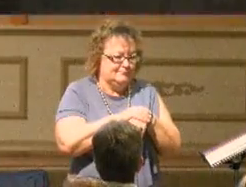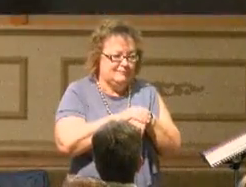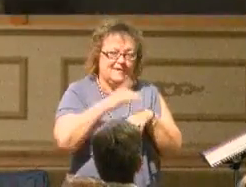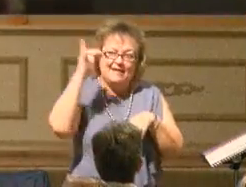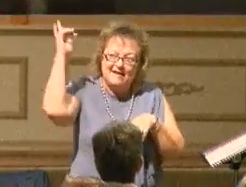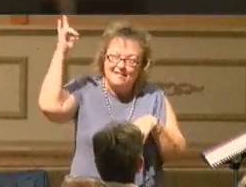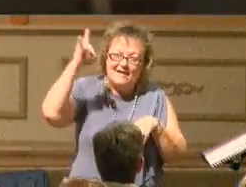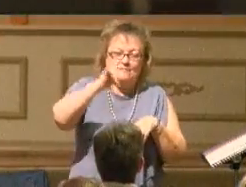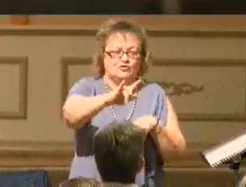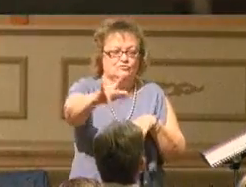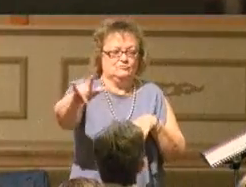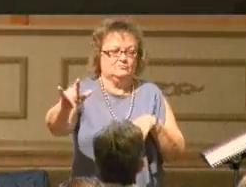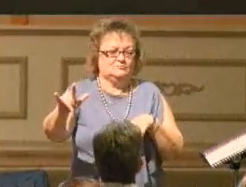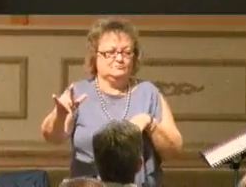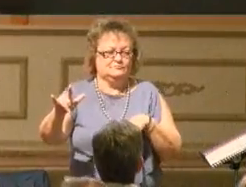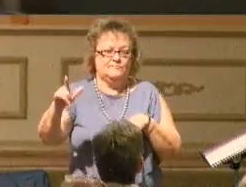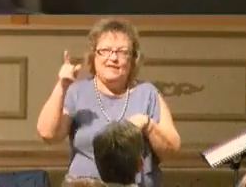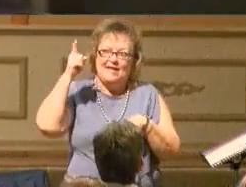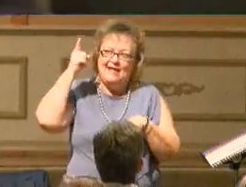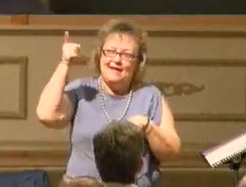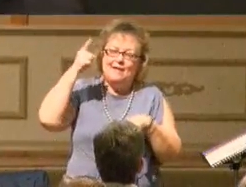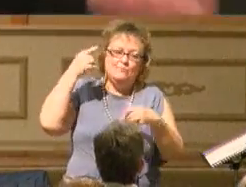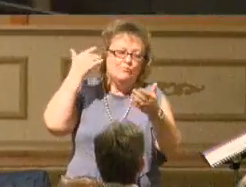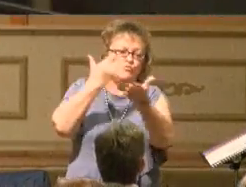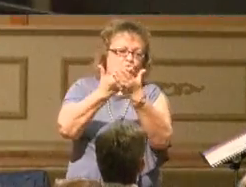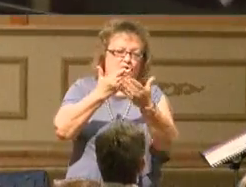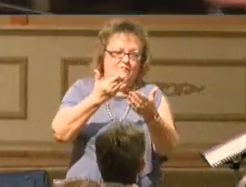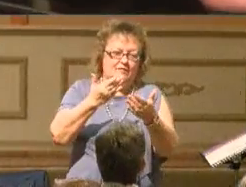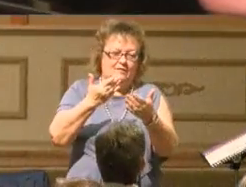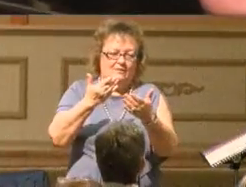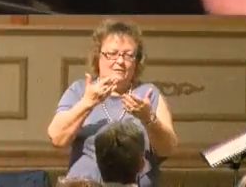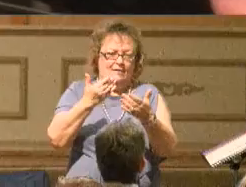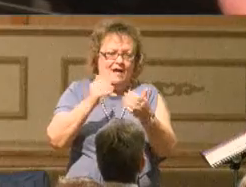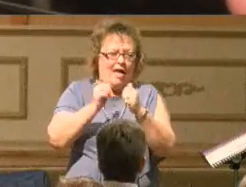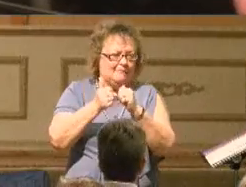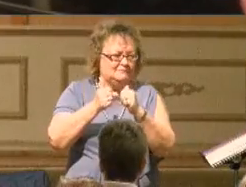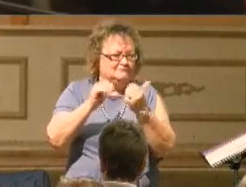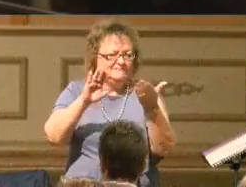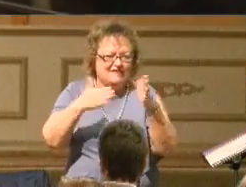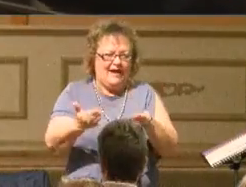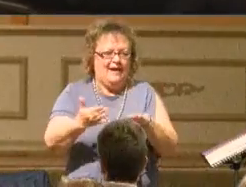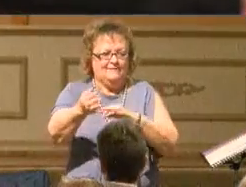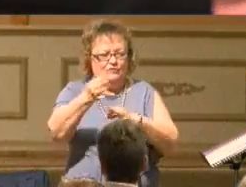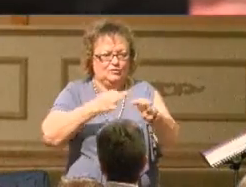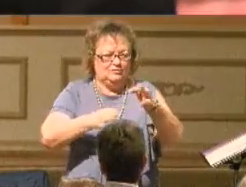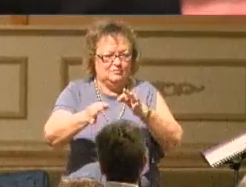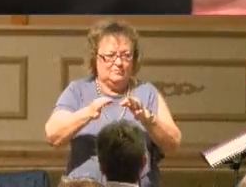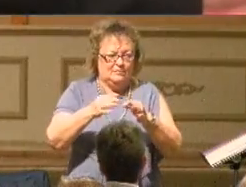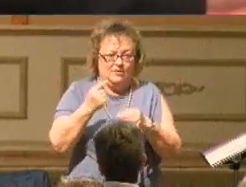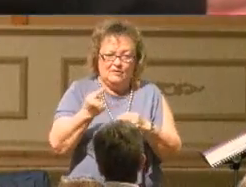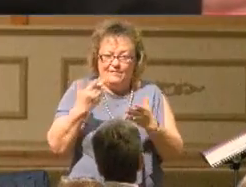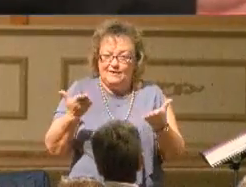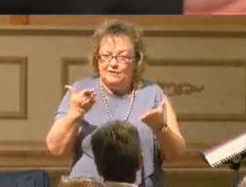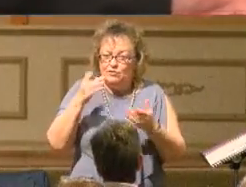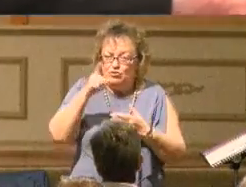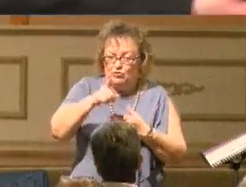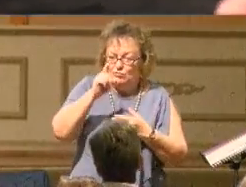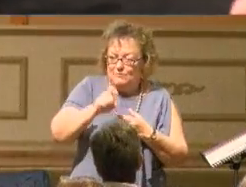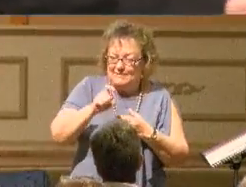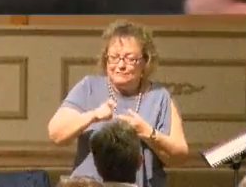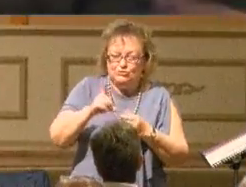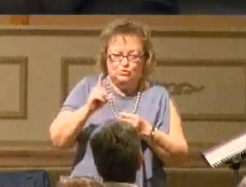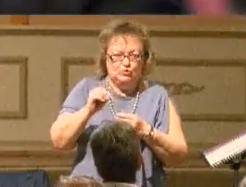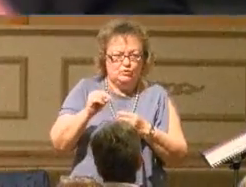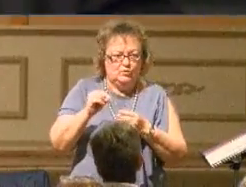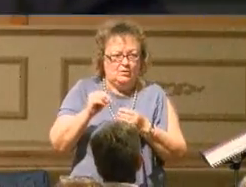and he loves you. He proved it. He died for you. The only thing you have to do is come to